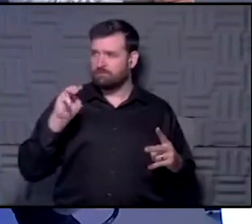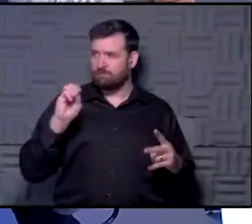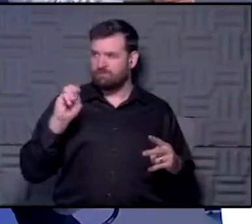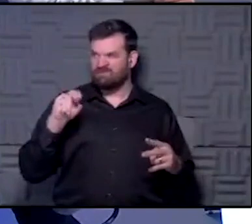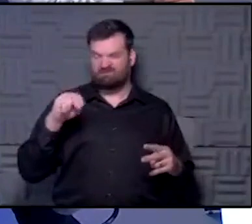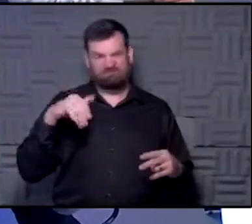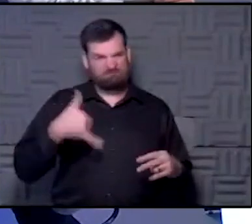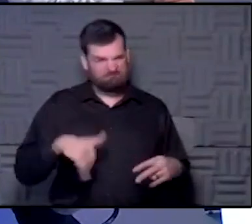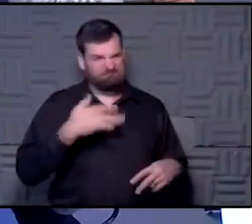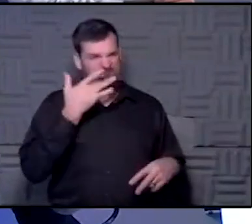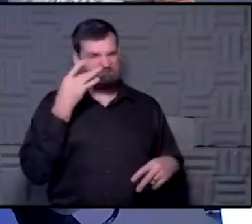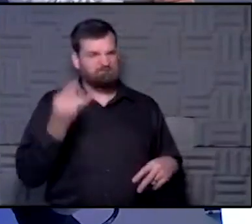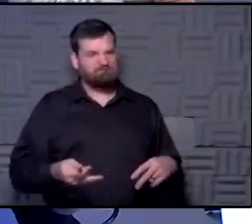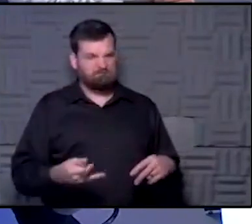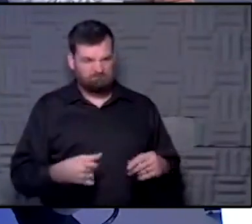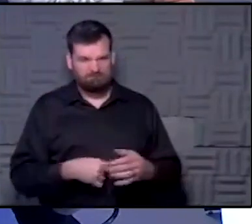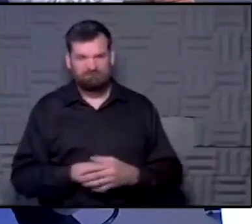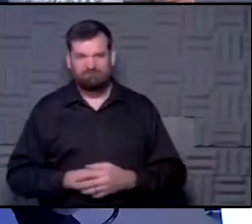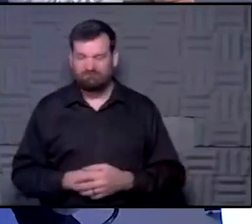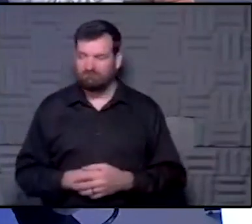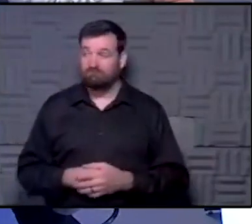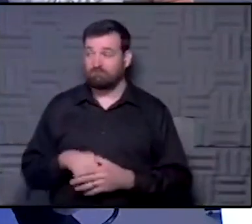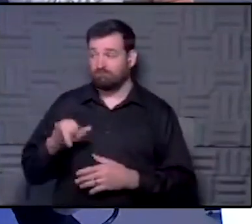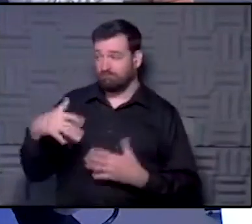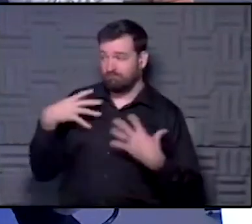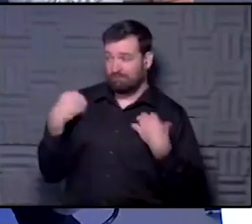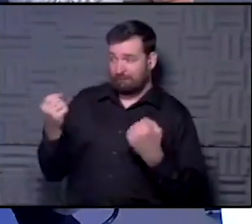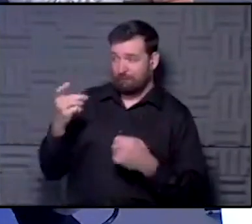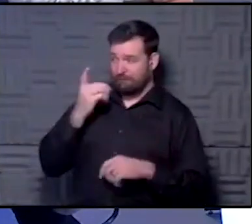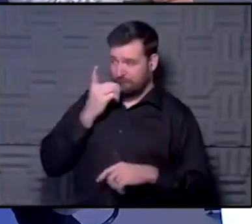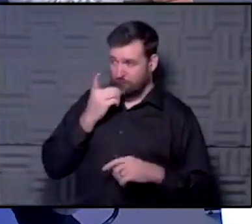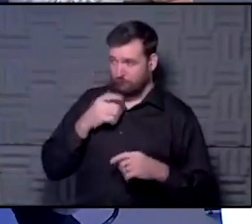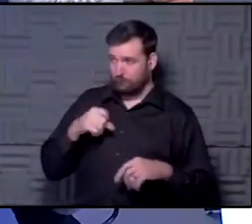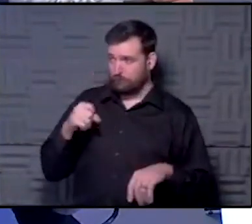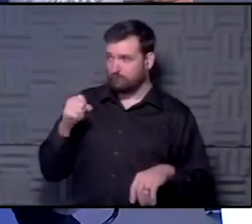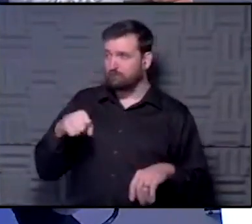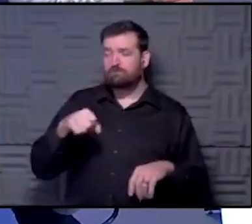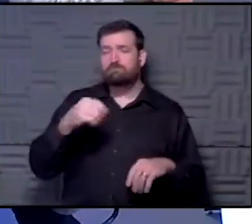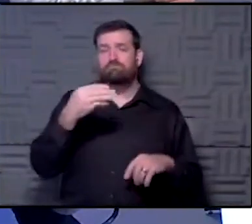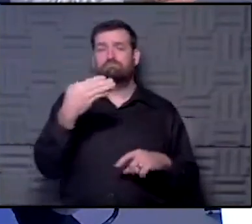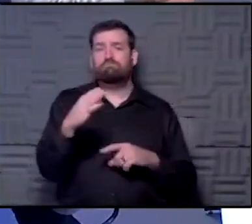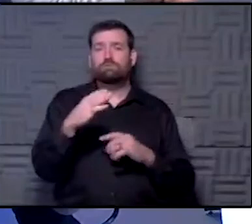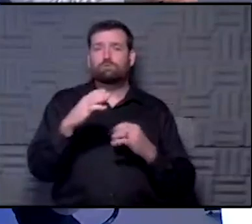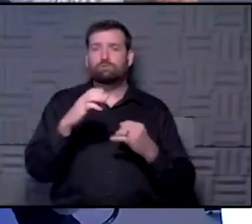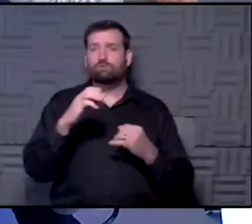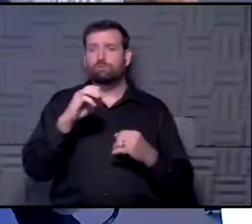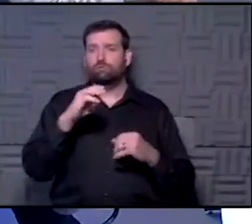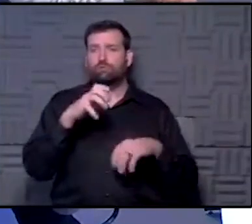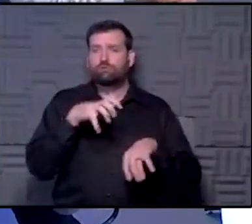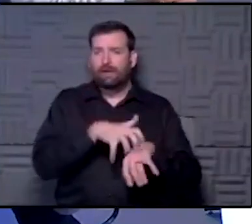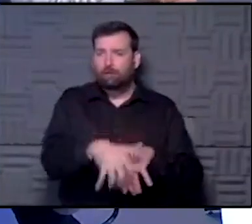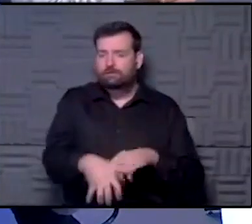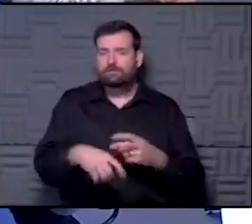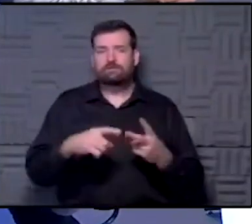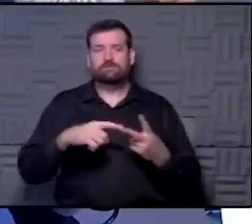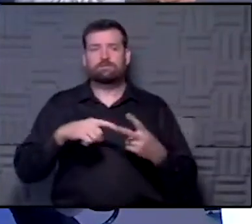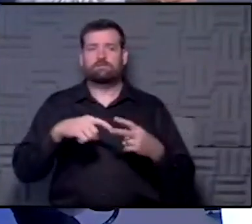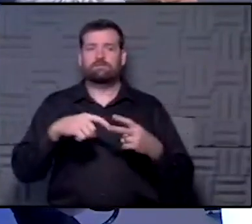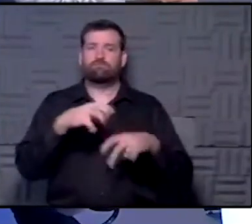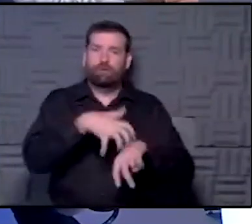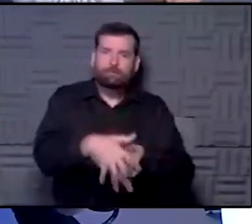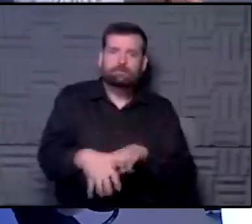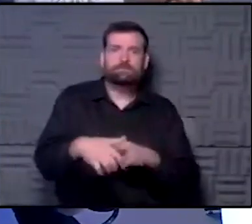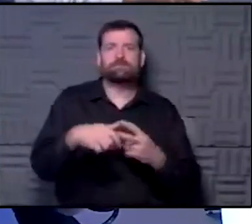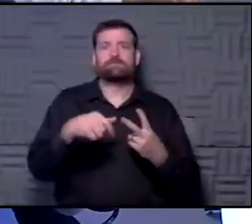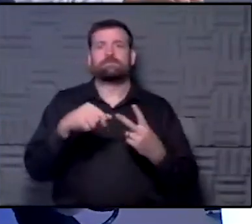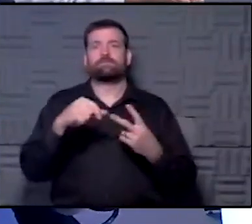good, actually. I have to give credit to that. So that was a healthy dinner then. The It trout. was. And blueberries, grapes, cherries. Absolutely. Those are good. All of them. Okay,